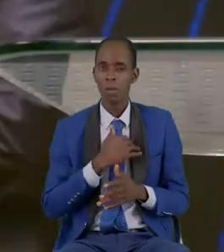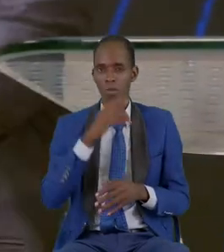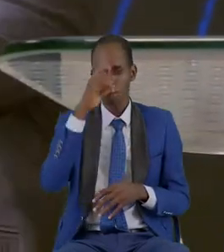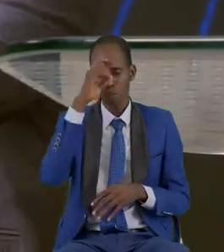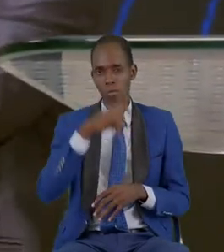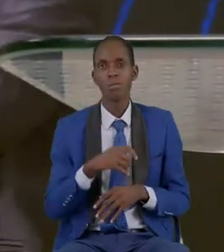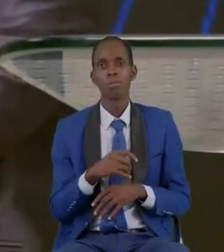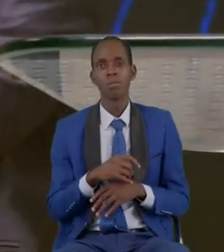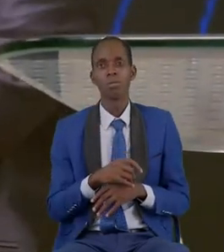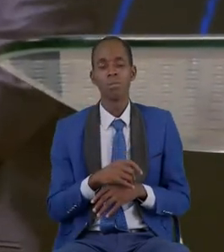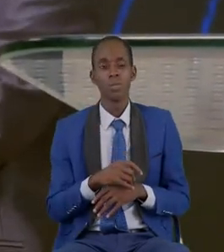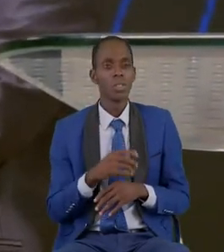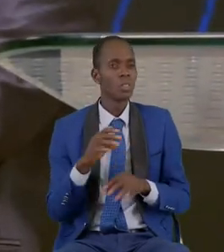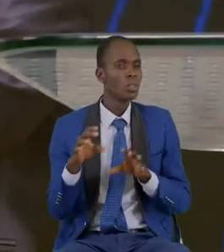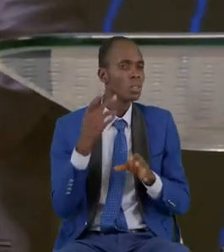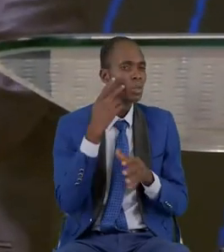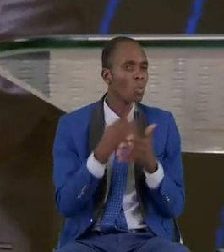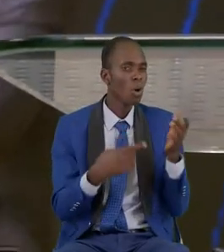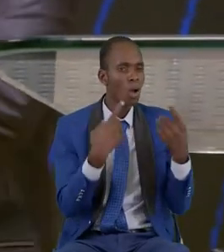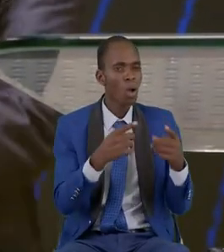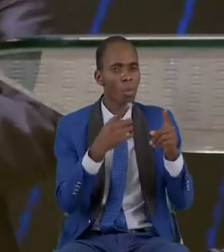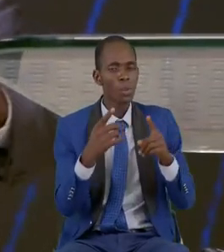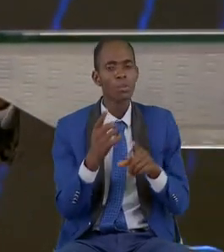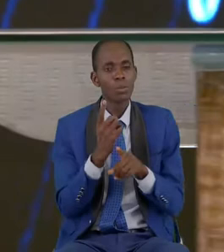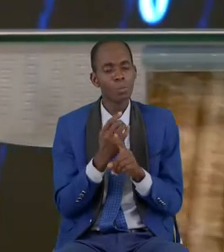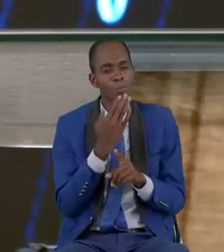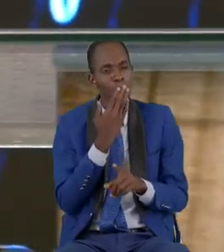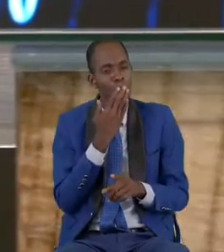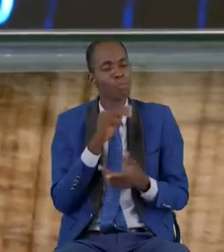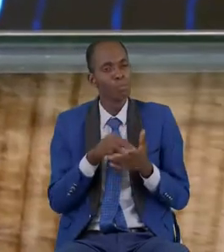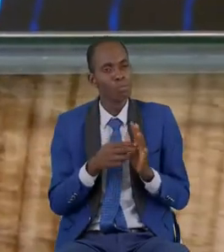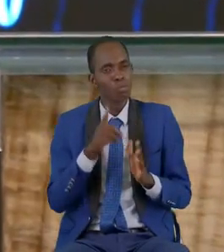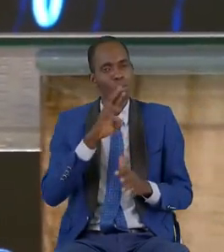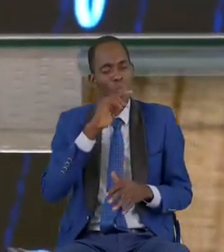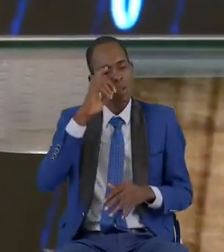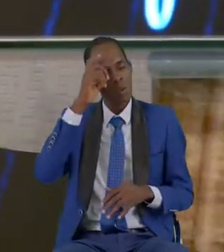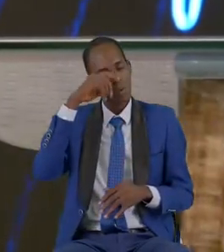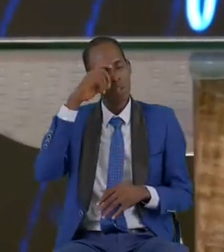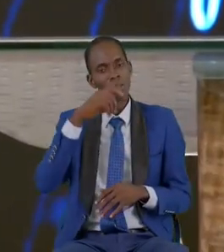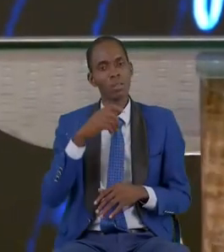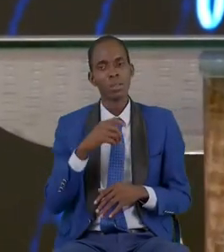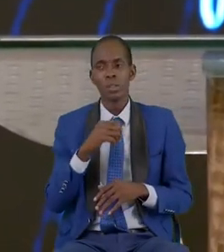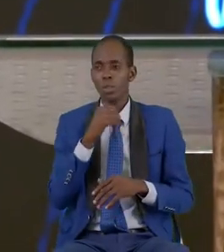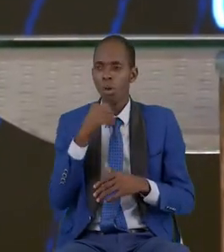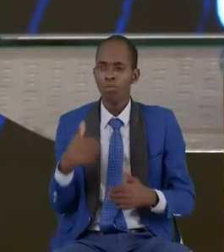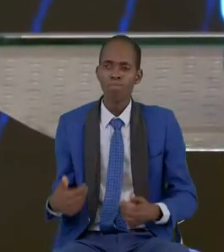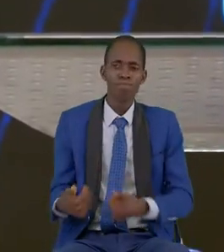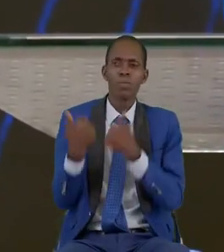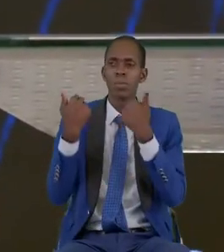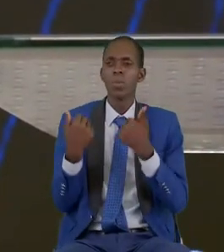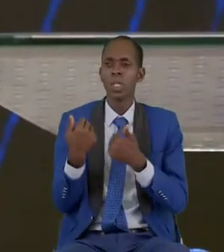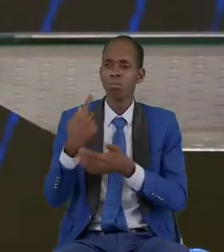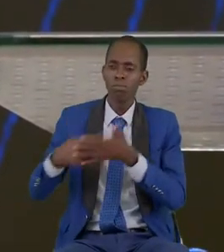matters, that is our wisdom. Not confronting evil, not confronting